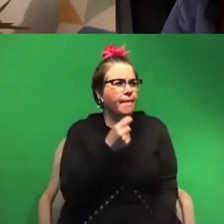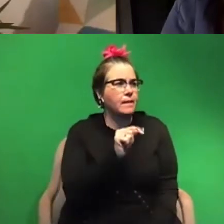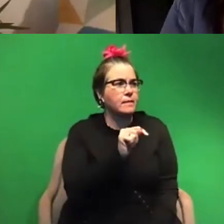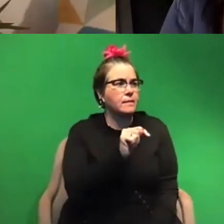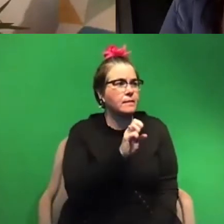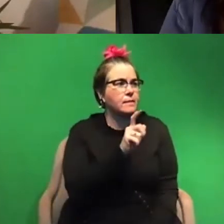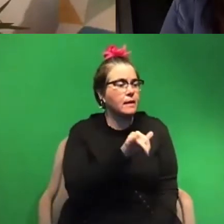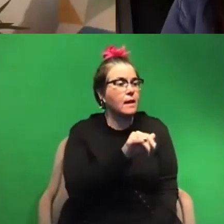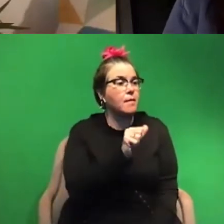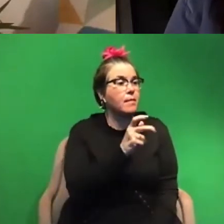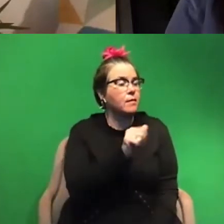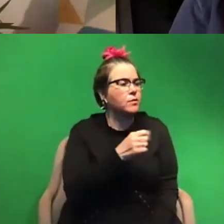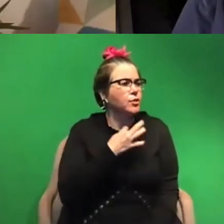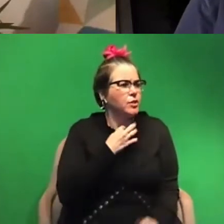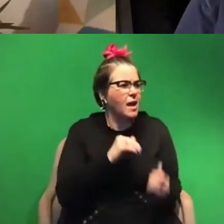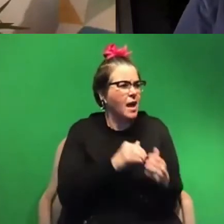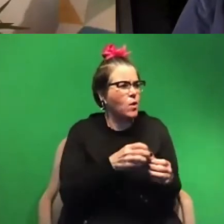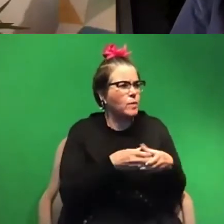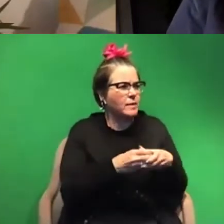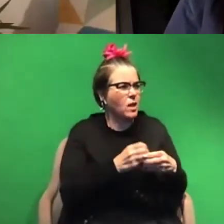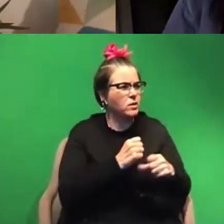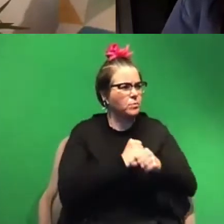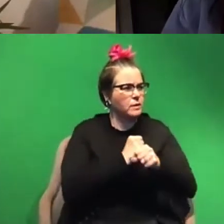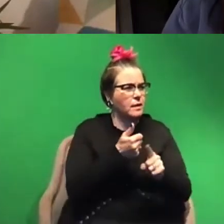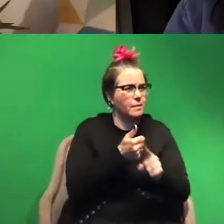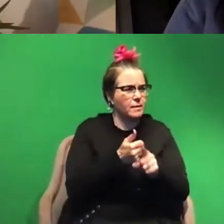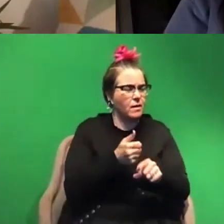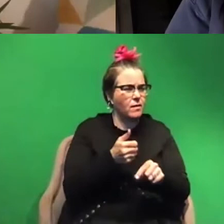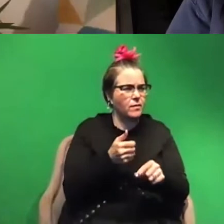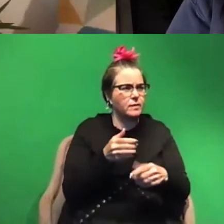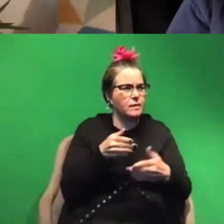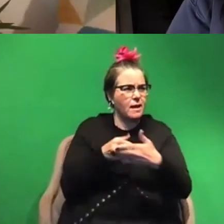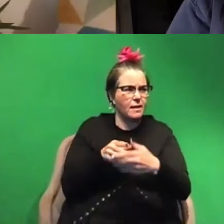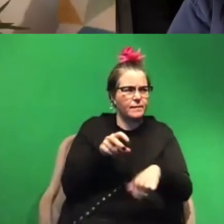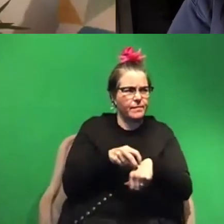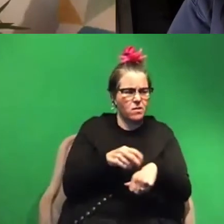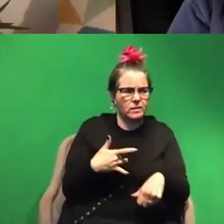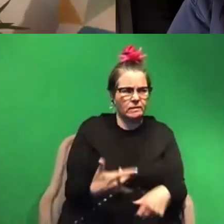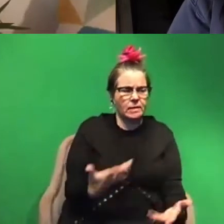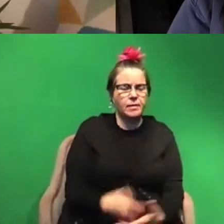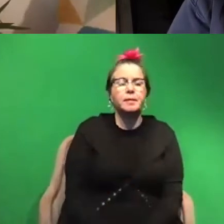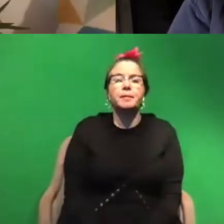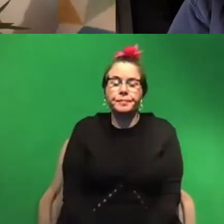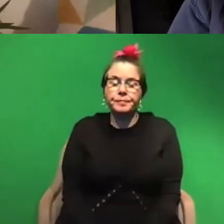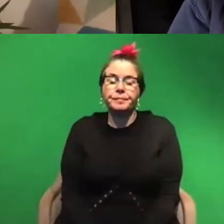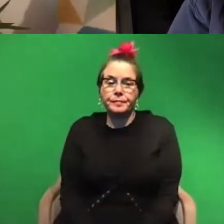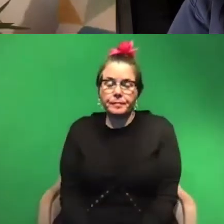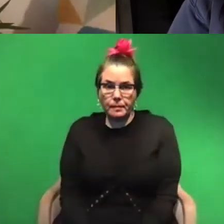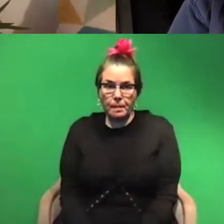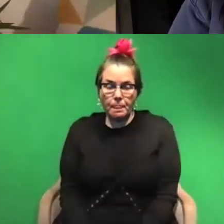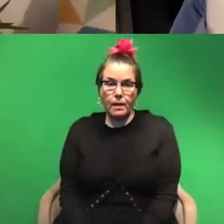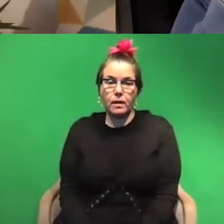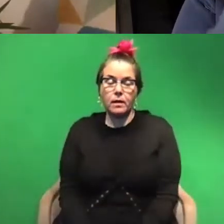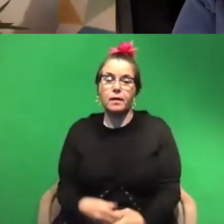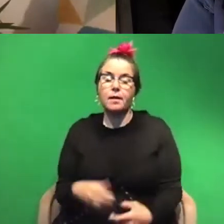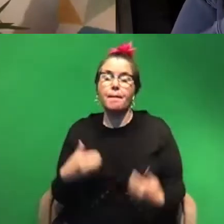to know, how do cells protect themselves from viruses generally? Yeah, so the body